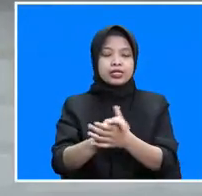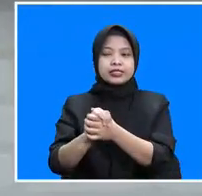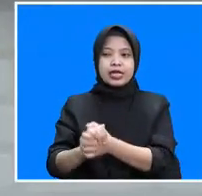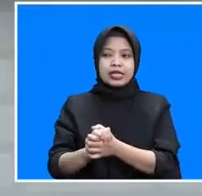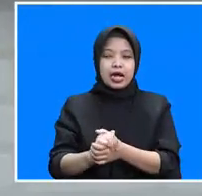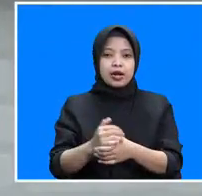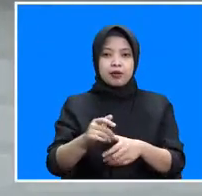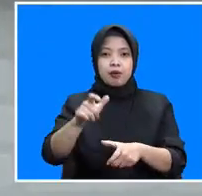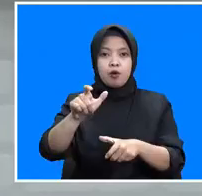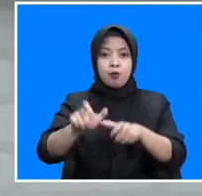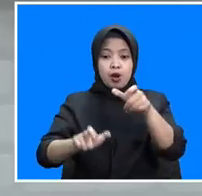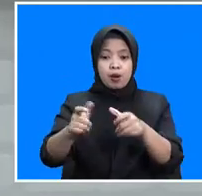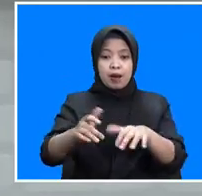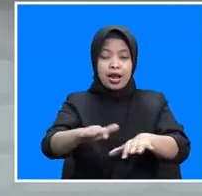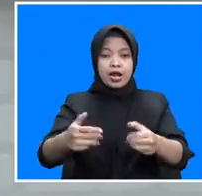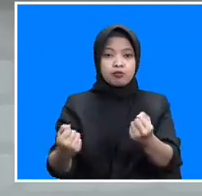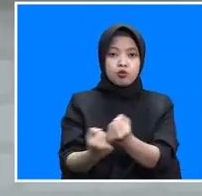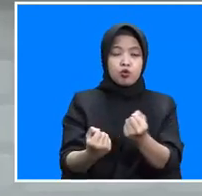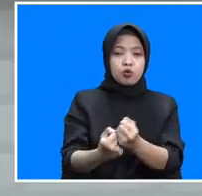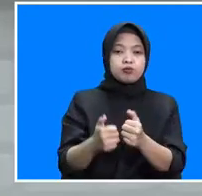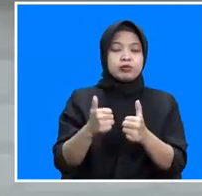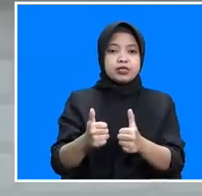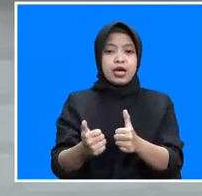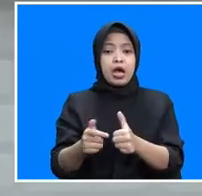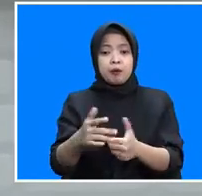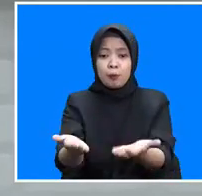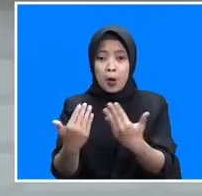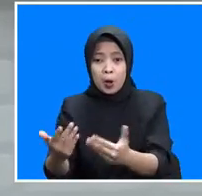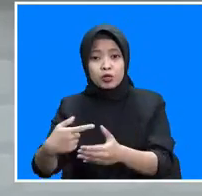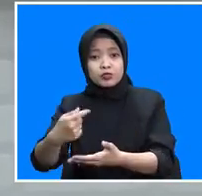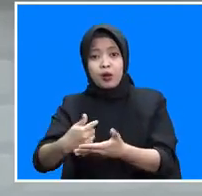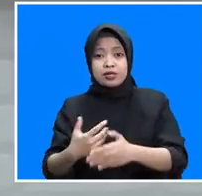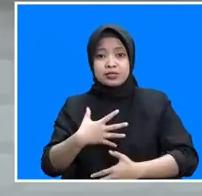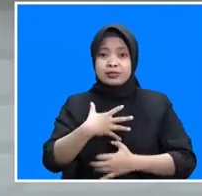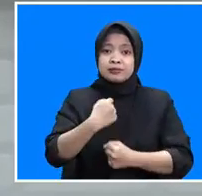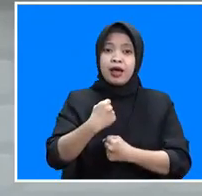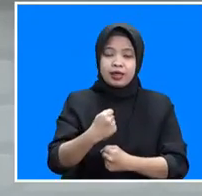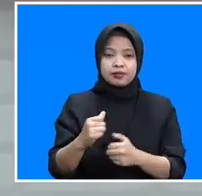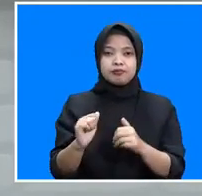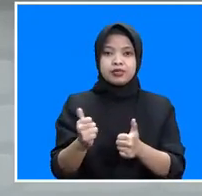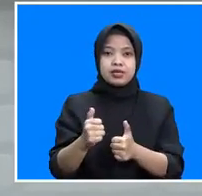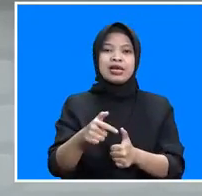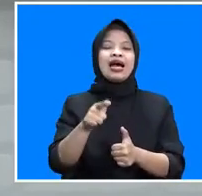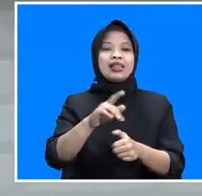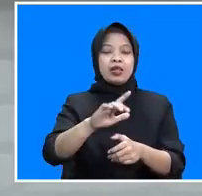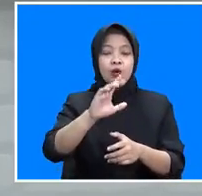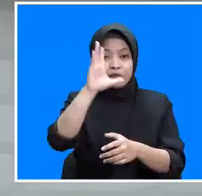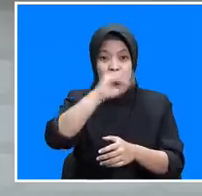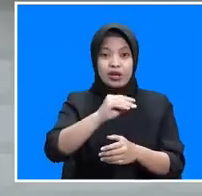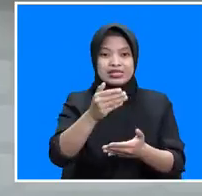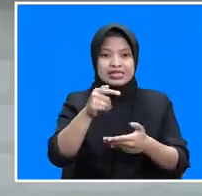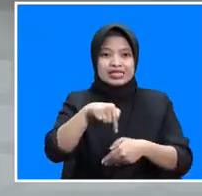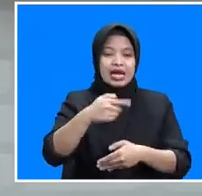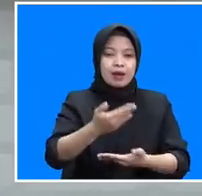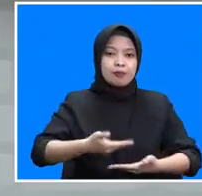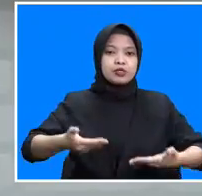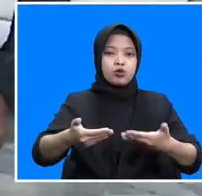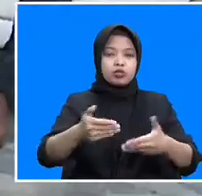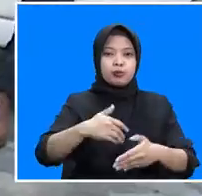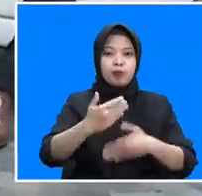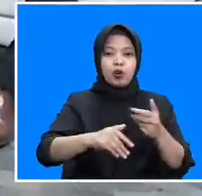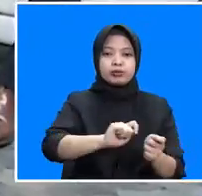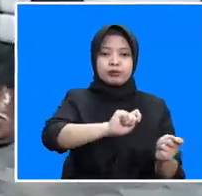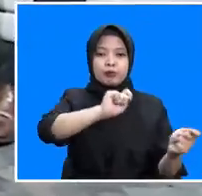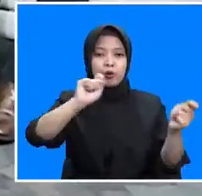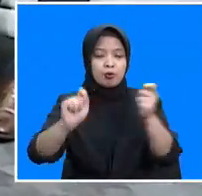school. And you also mentioned that we're still in transition. Mm. Some maybe are still back to school, some maybe are still doing hybrid or remote yeah. learning.